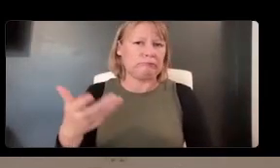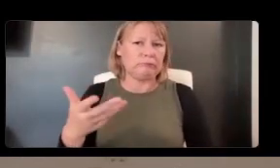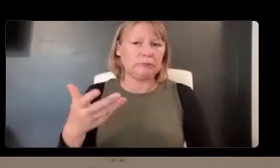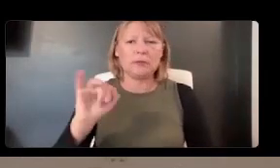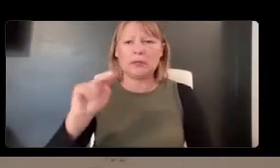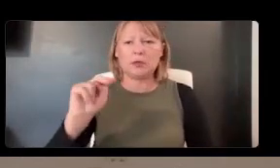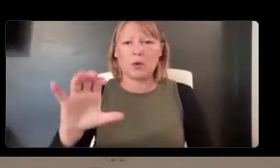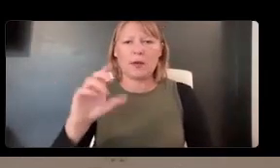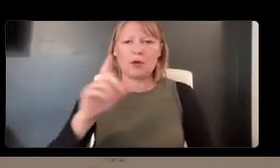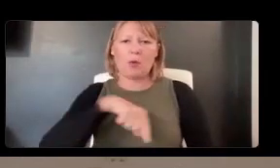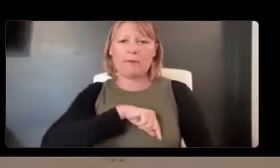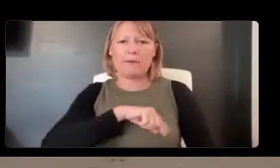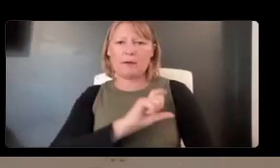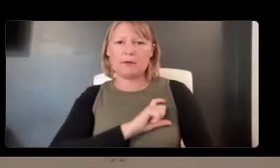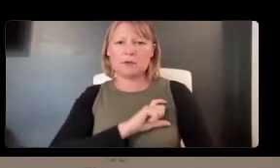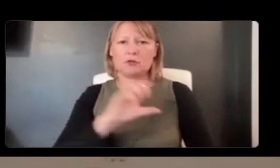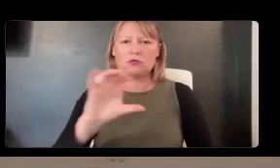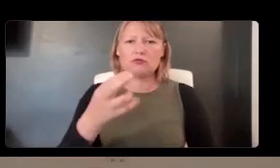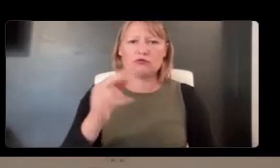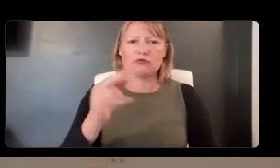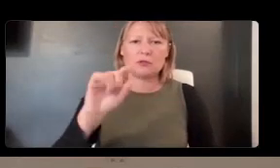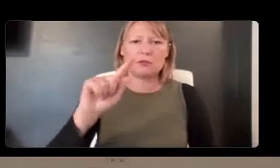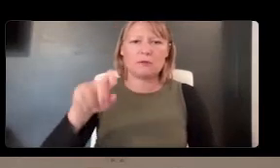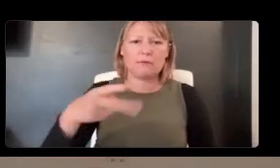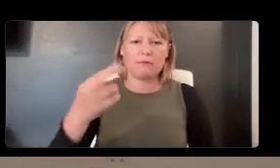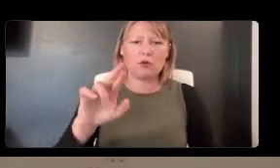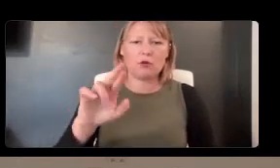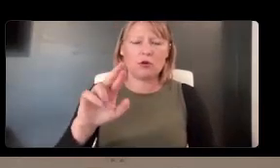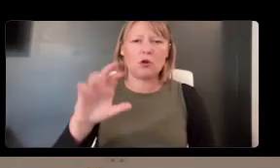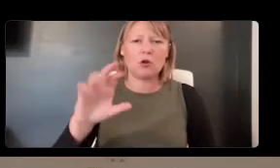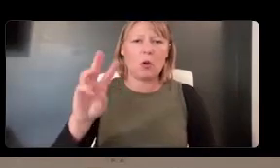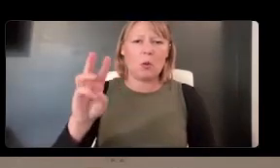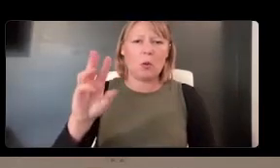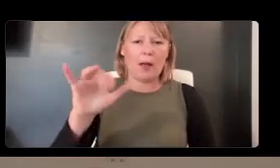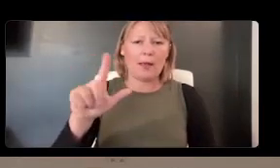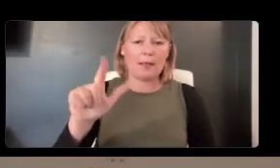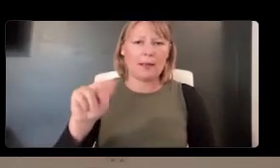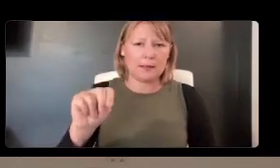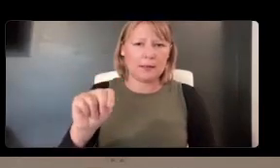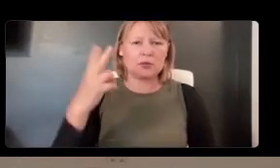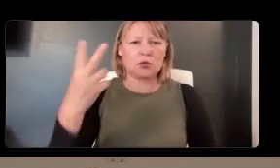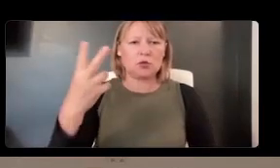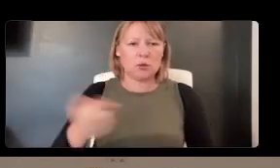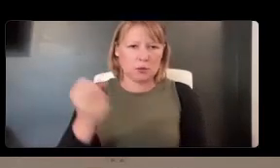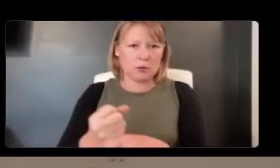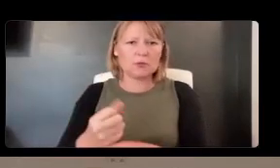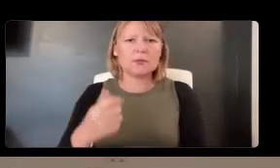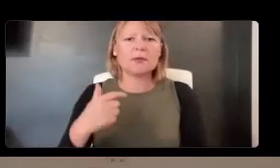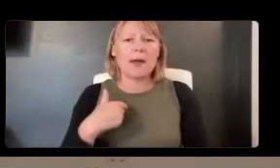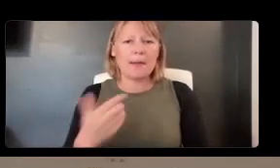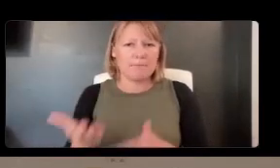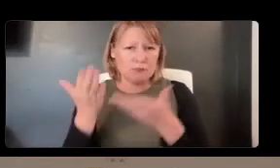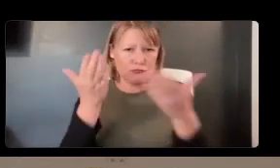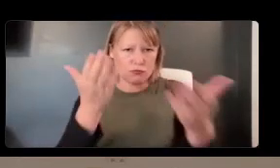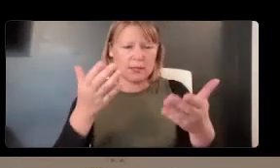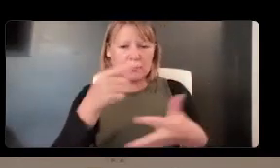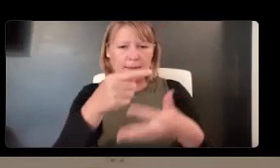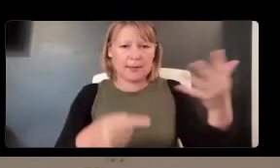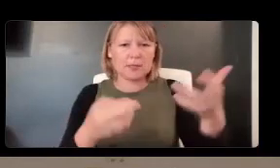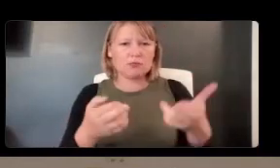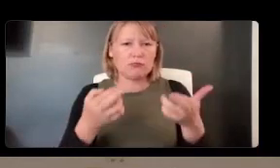qualifying officer Christopher Weiland, Esquire, 2 years. present these recommendations to the board for your